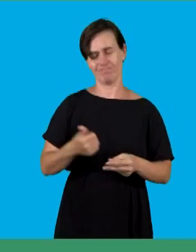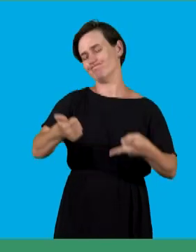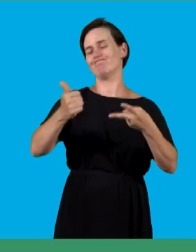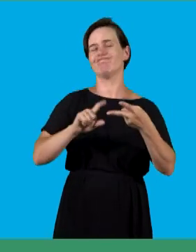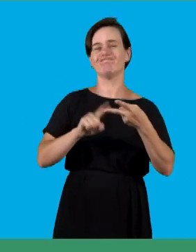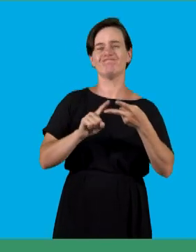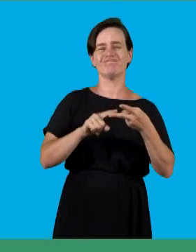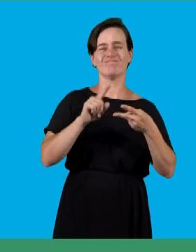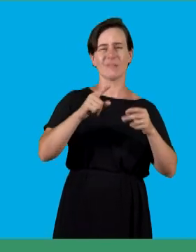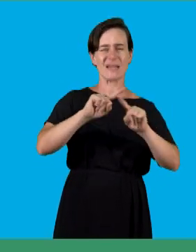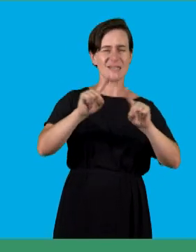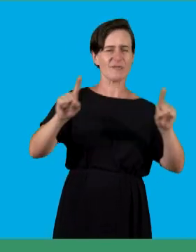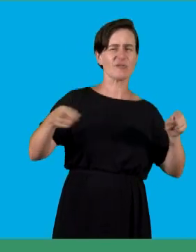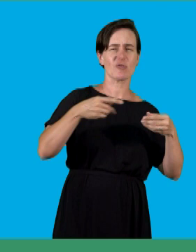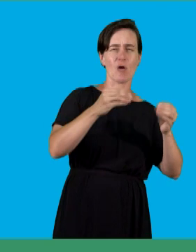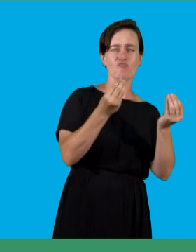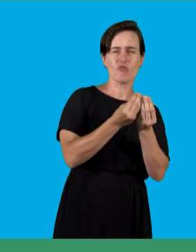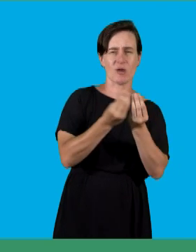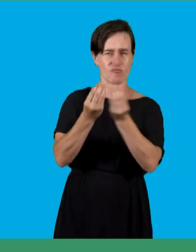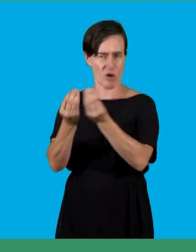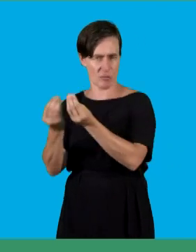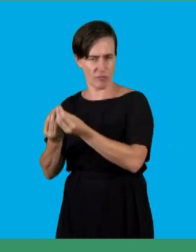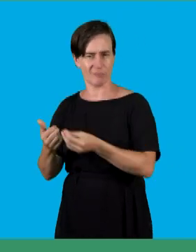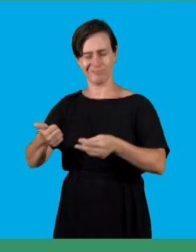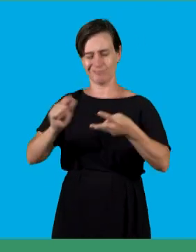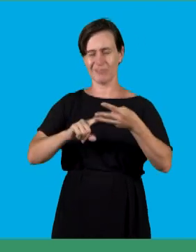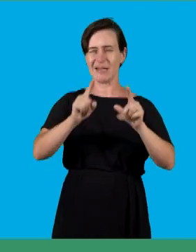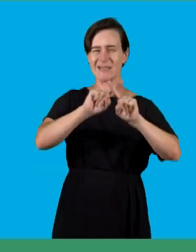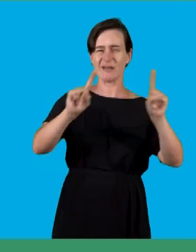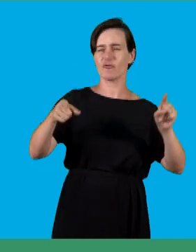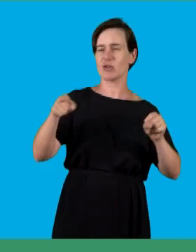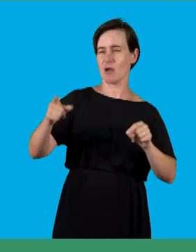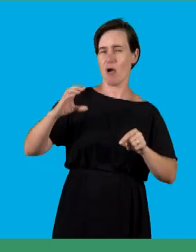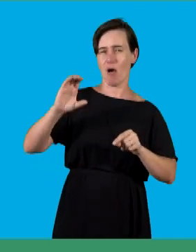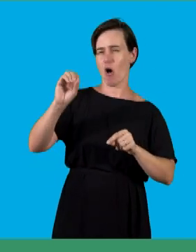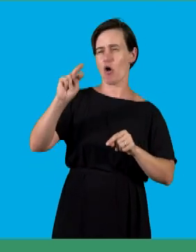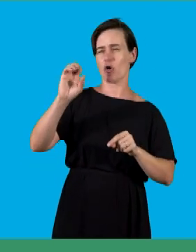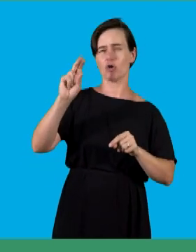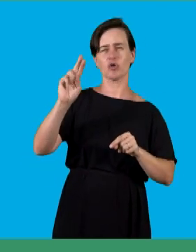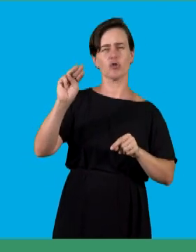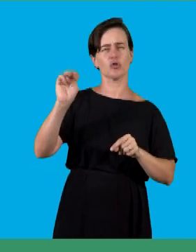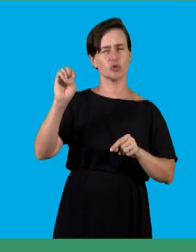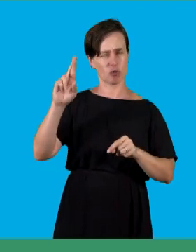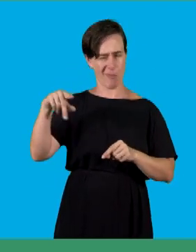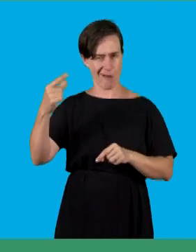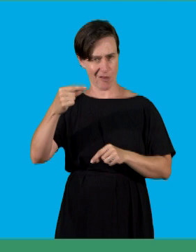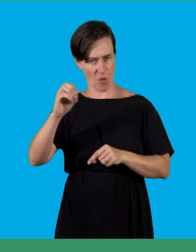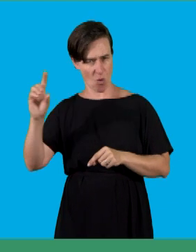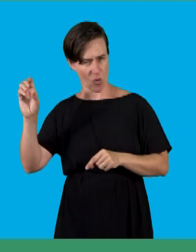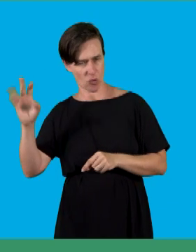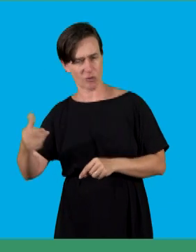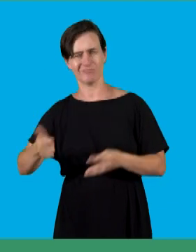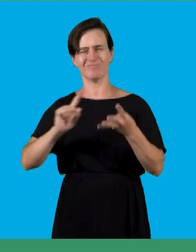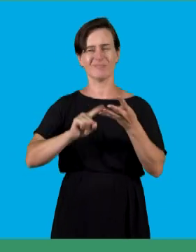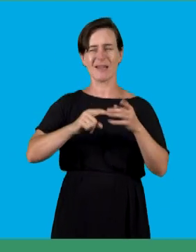the types of products that businesses have, different consumer goods that we have, the different